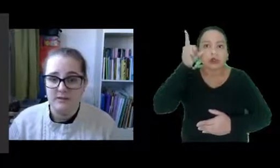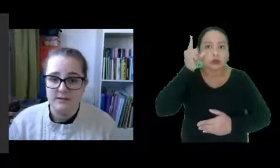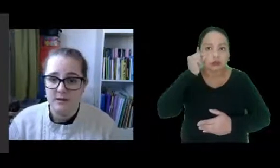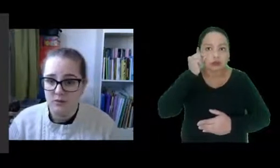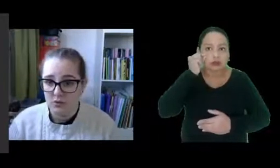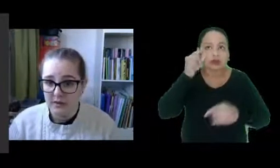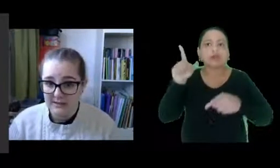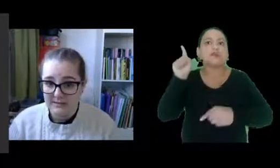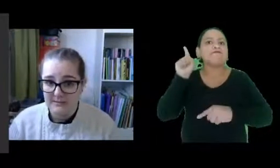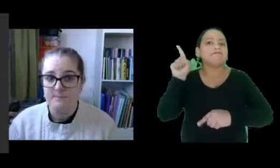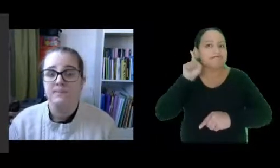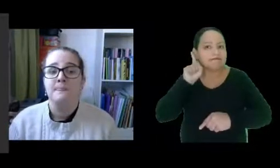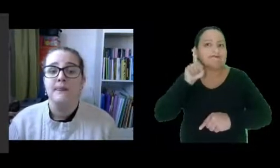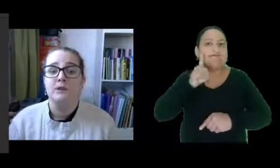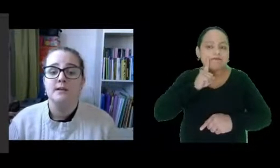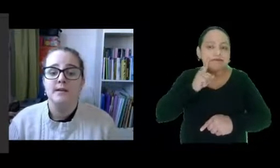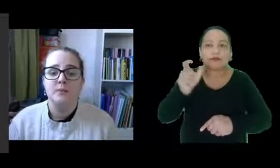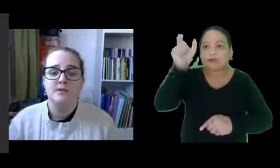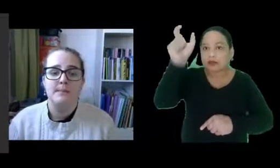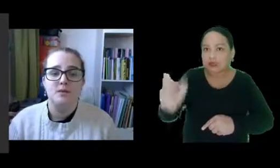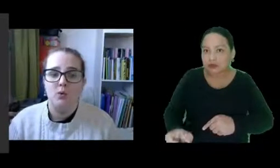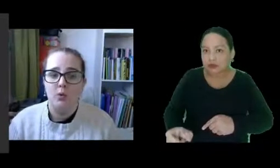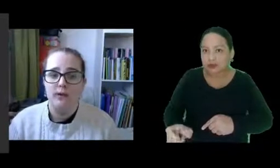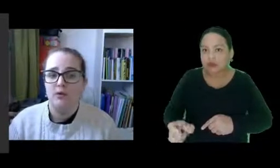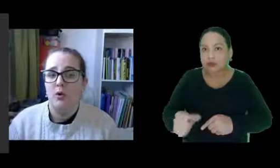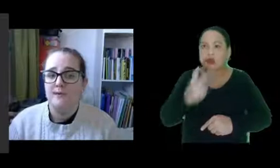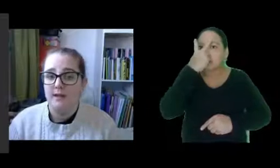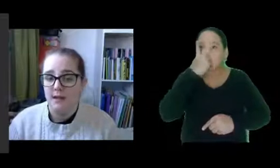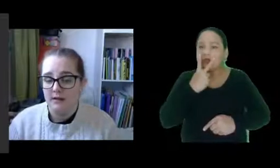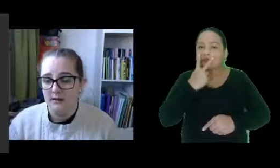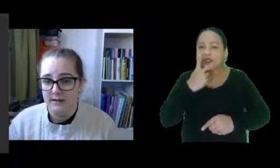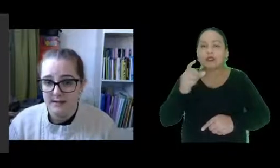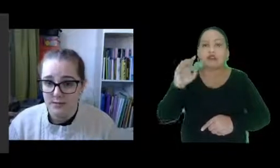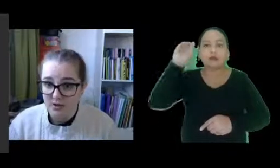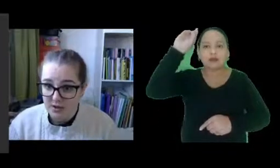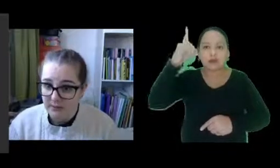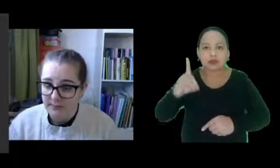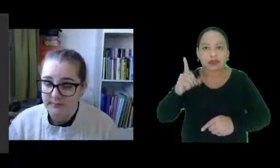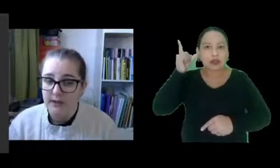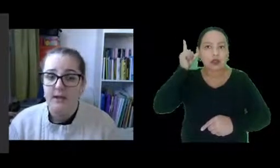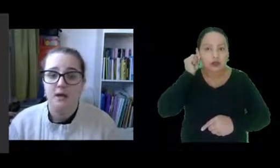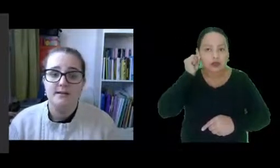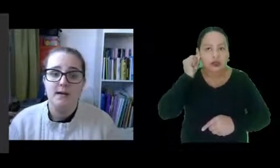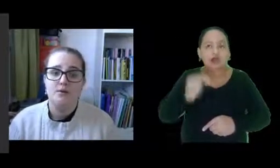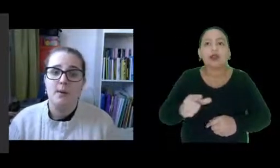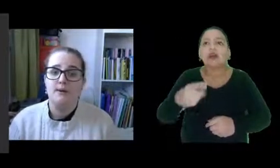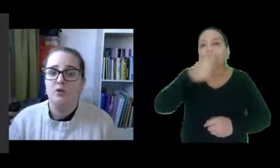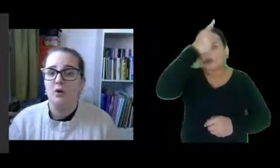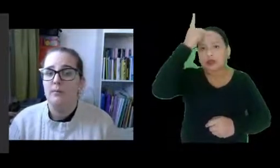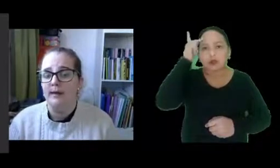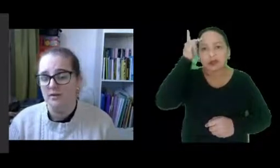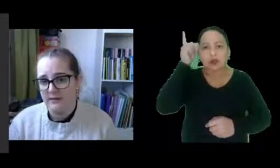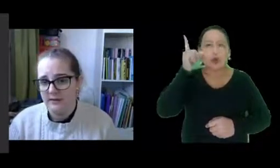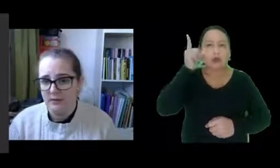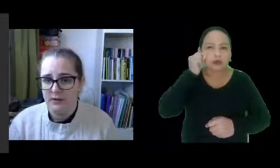person with low vision and deafness. We have the person with blindness and hearing impairment, and we have the